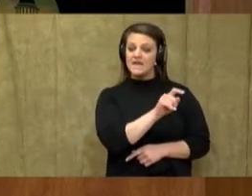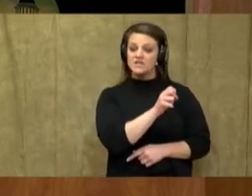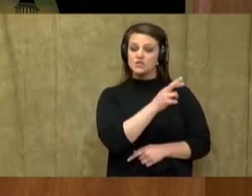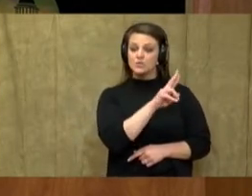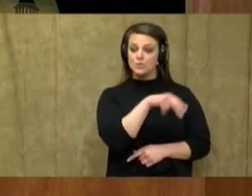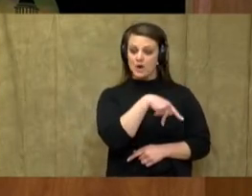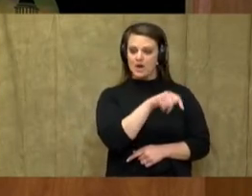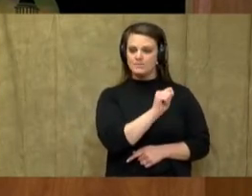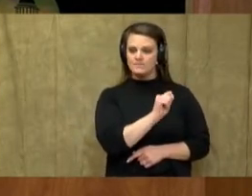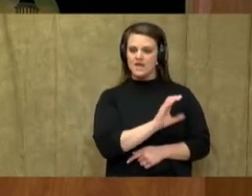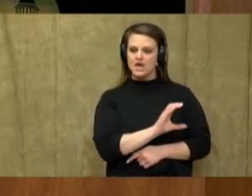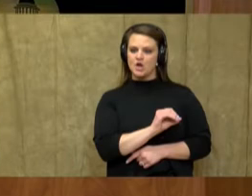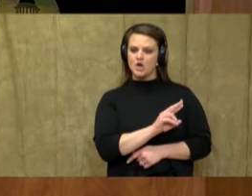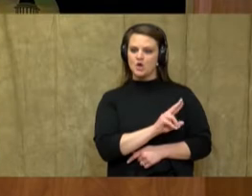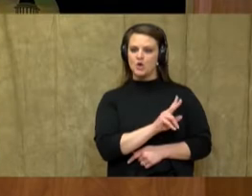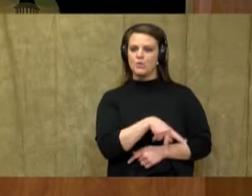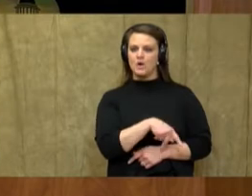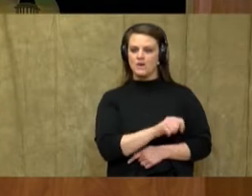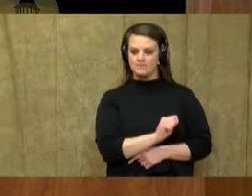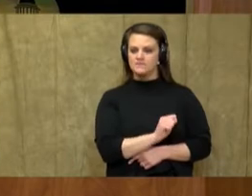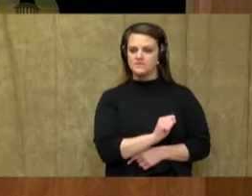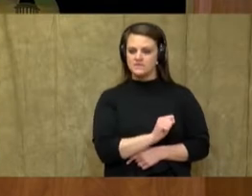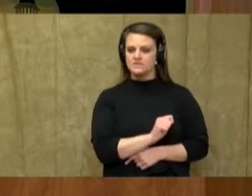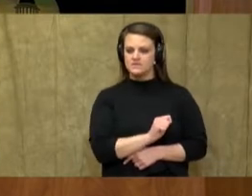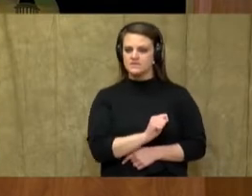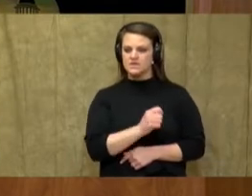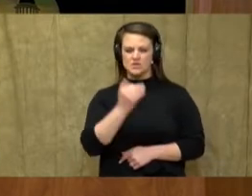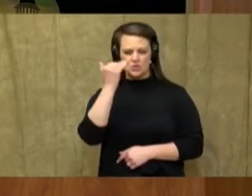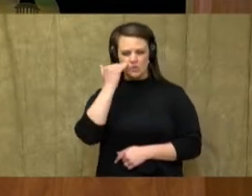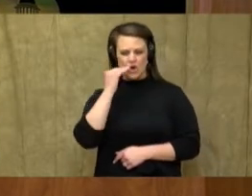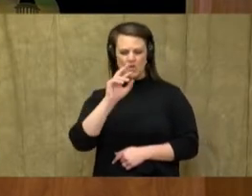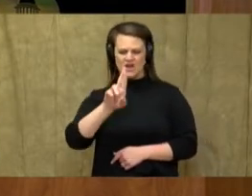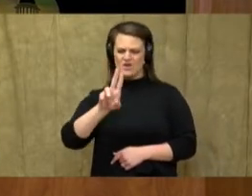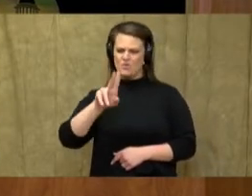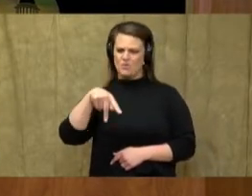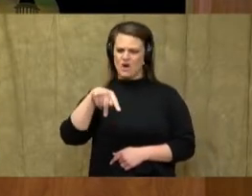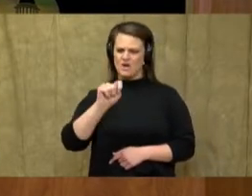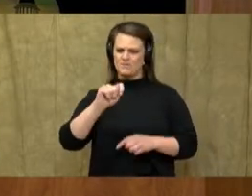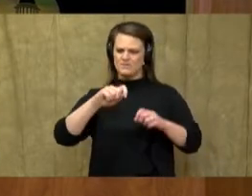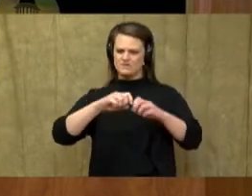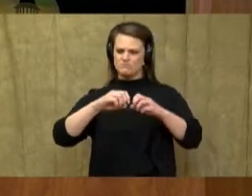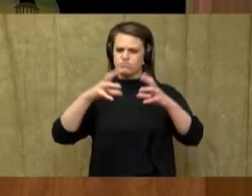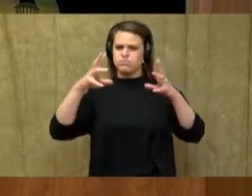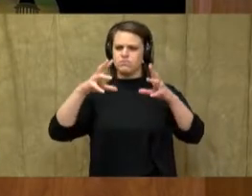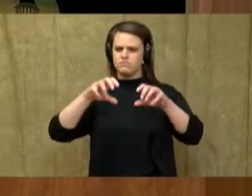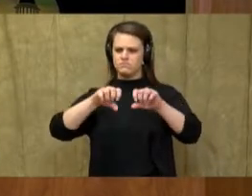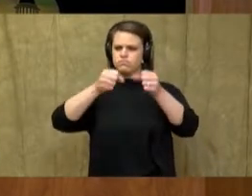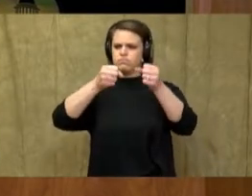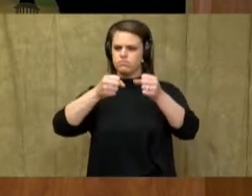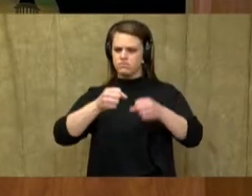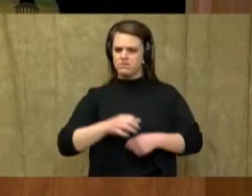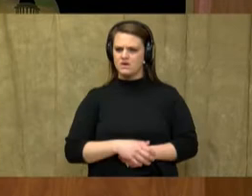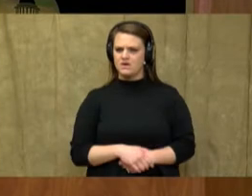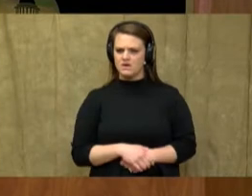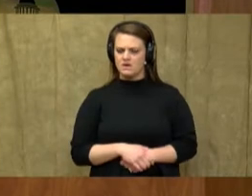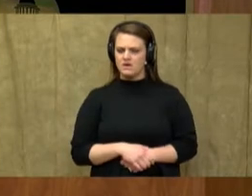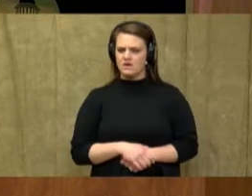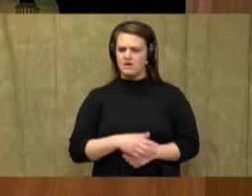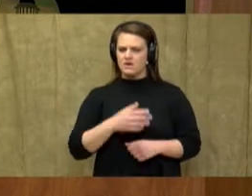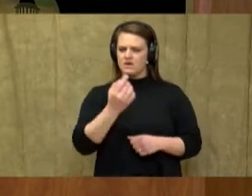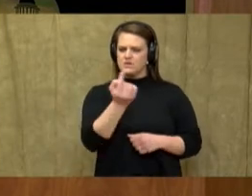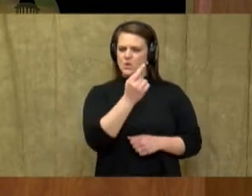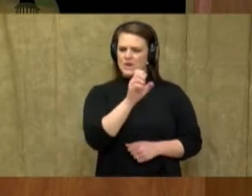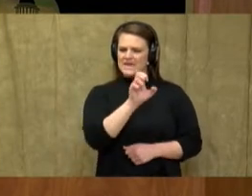and corrupt. Okay. So knowing that rupt means to burst or to break, when